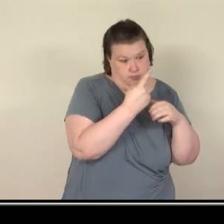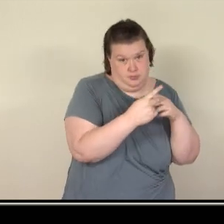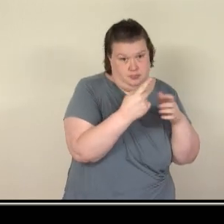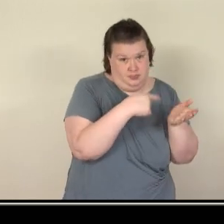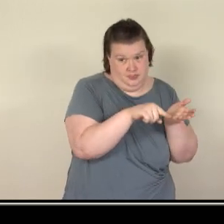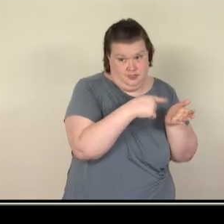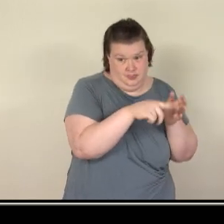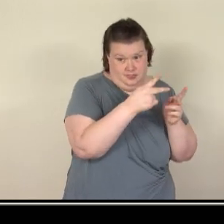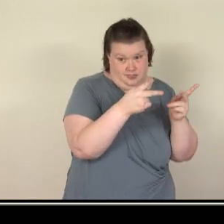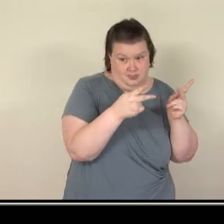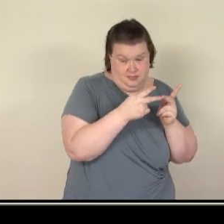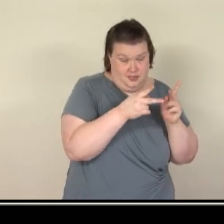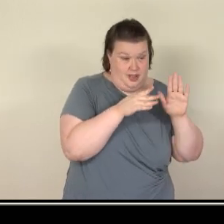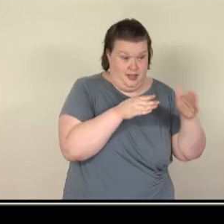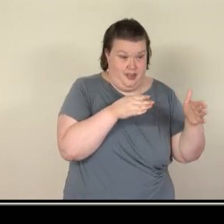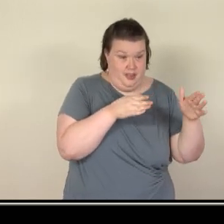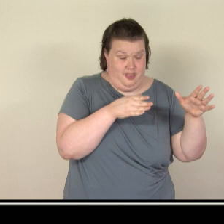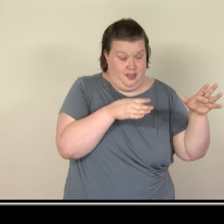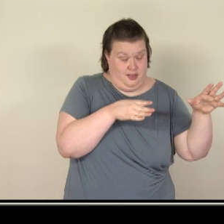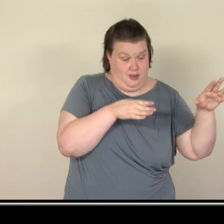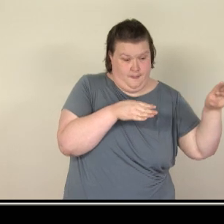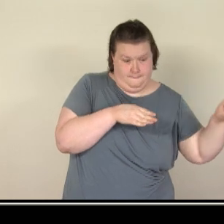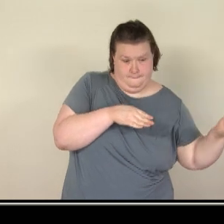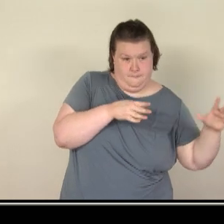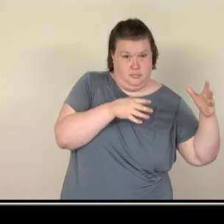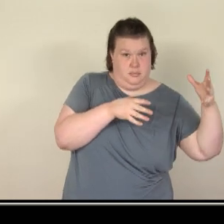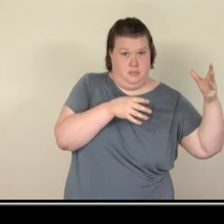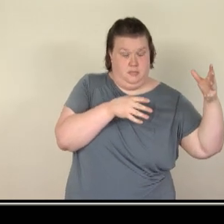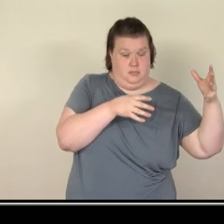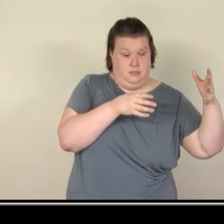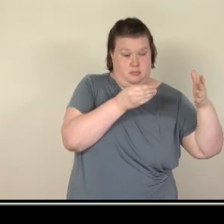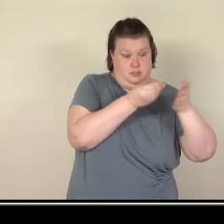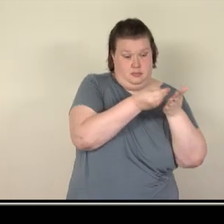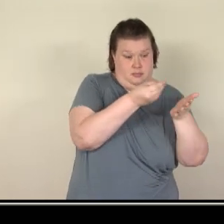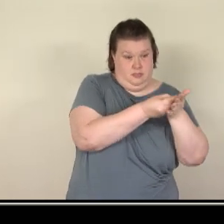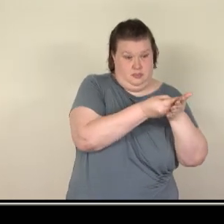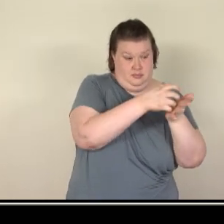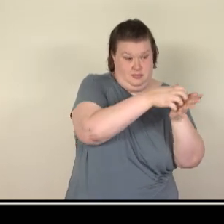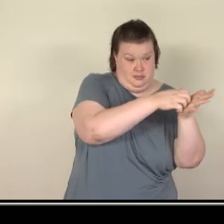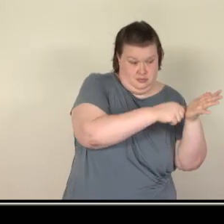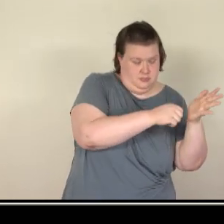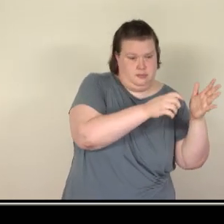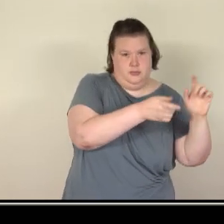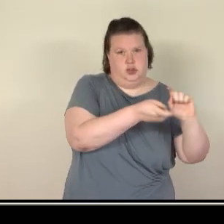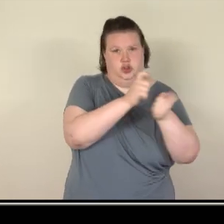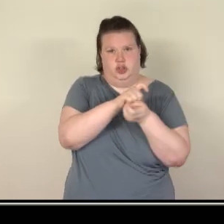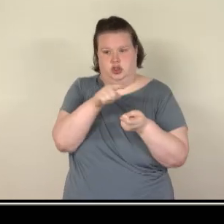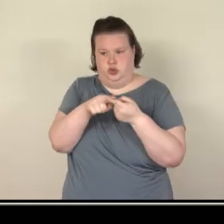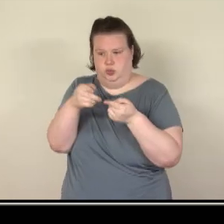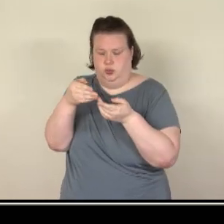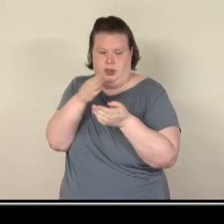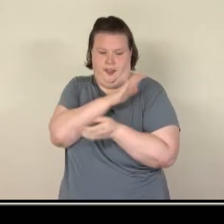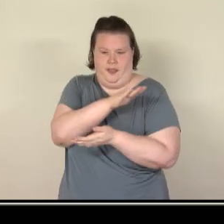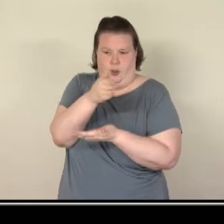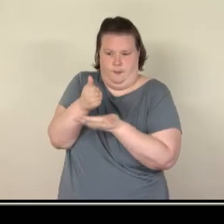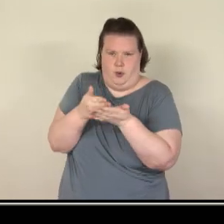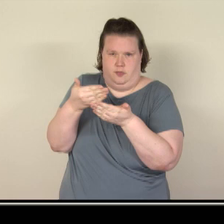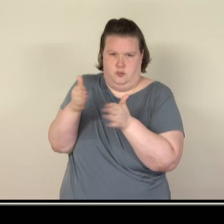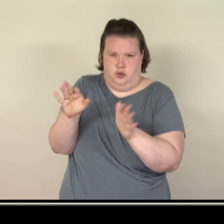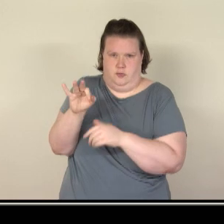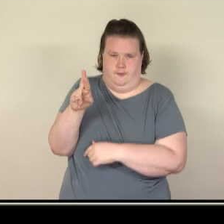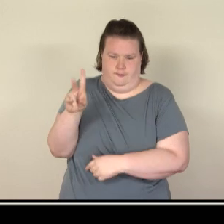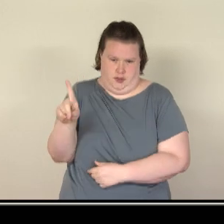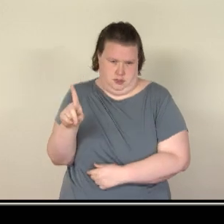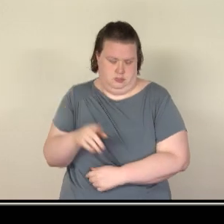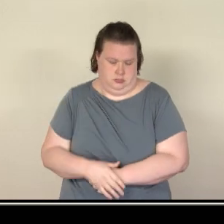their piece of the general fund, and so they've had increase there. Then the other thing that drives this